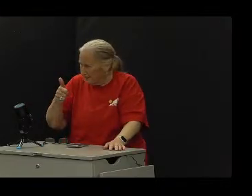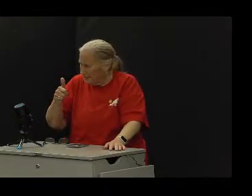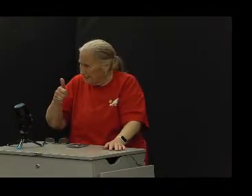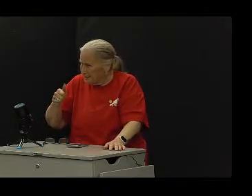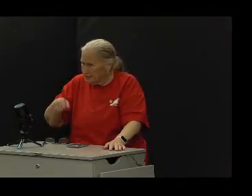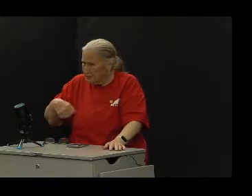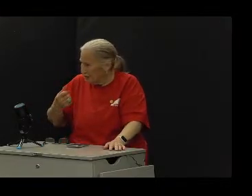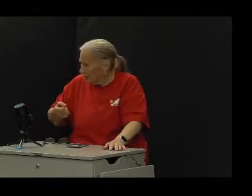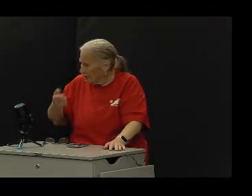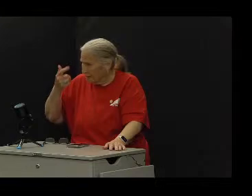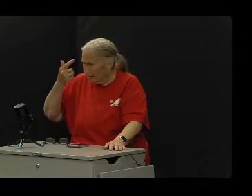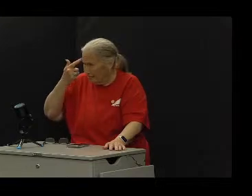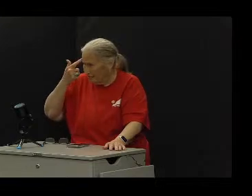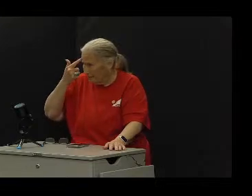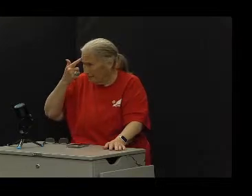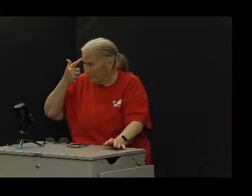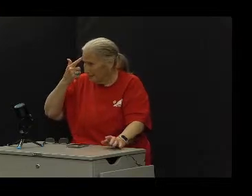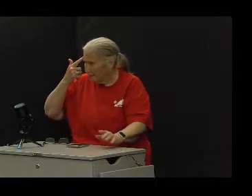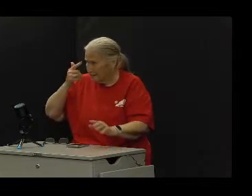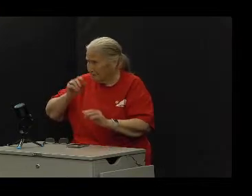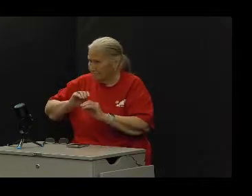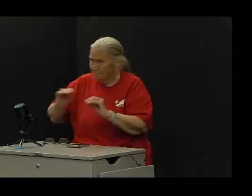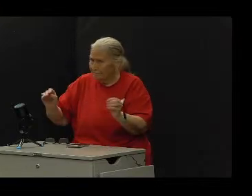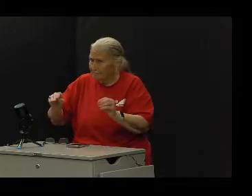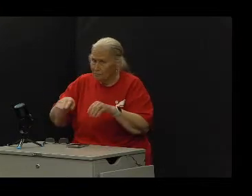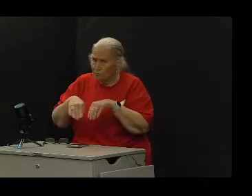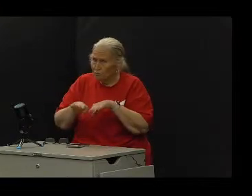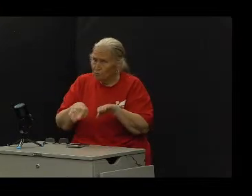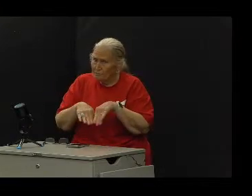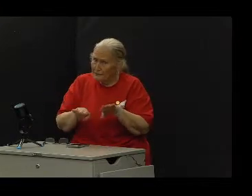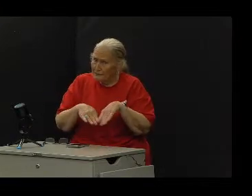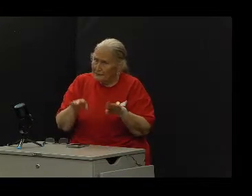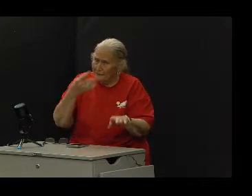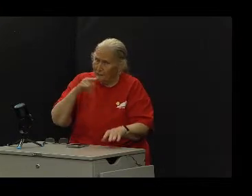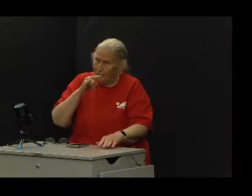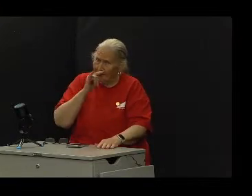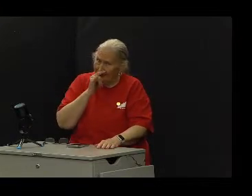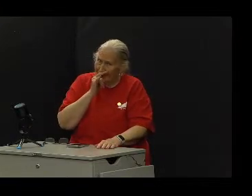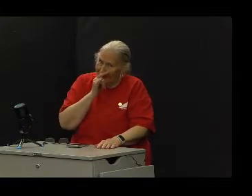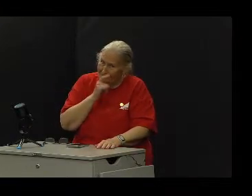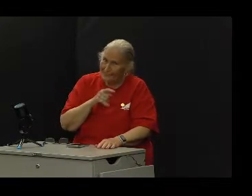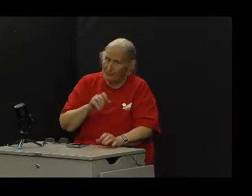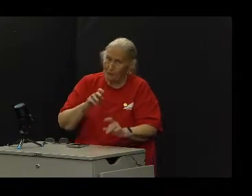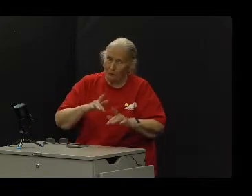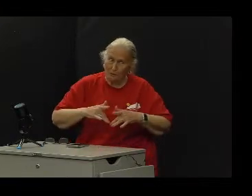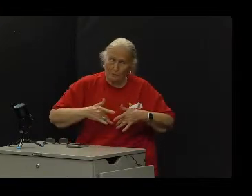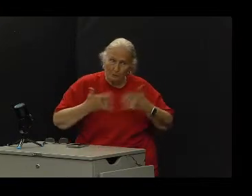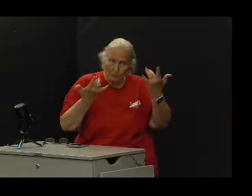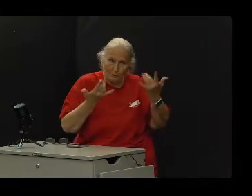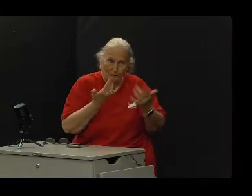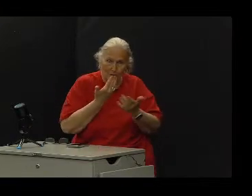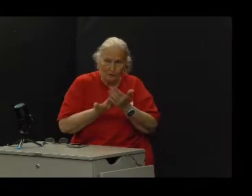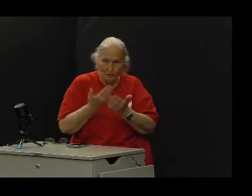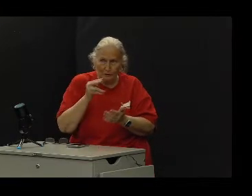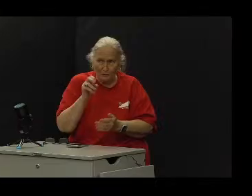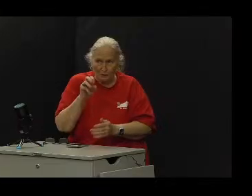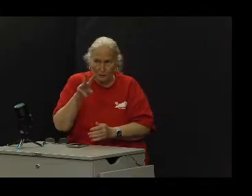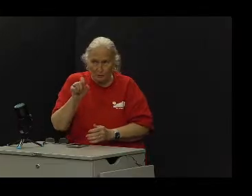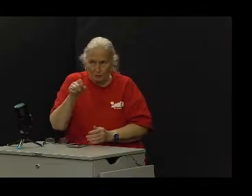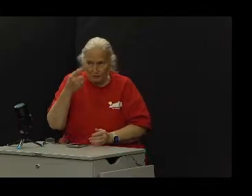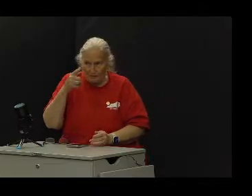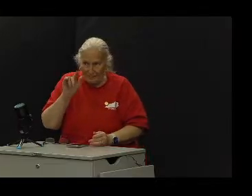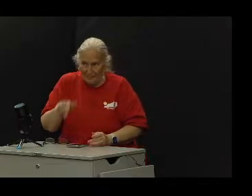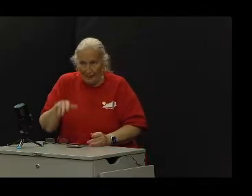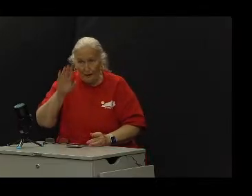Chris? That was about 10 years that it was closed, that we weren't allowed to swim. So these kids have gone without a pool